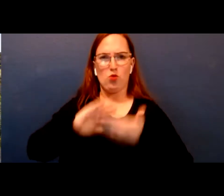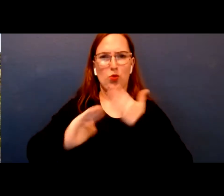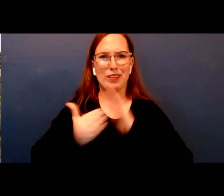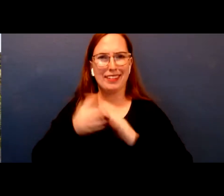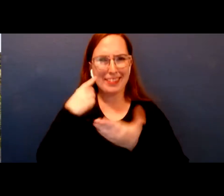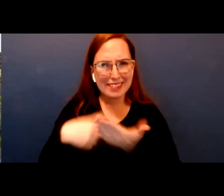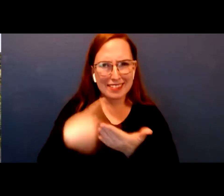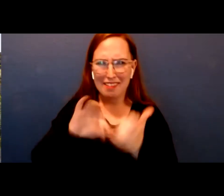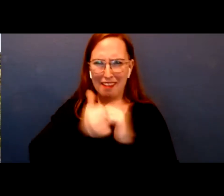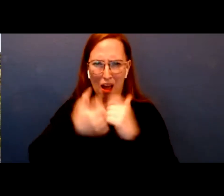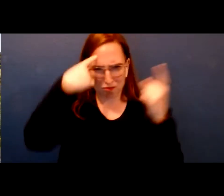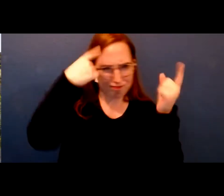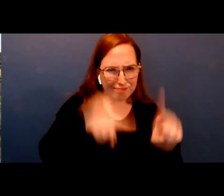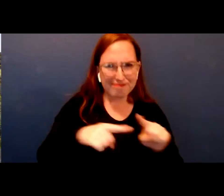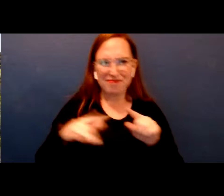those ideas.